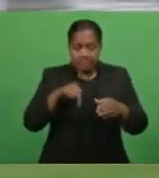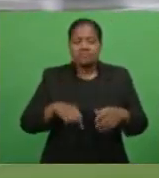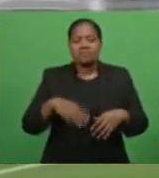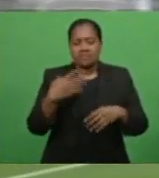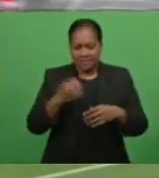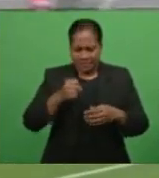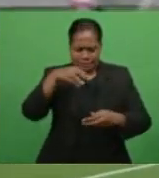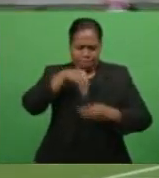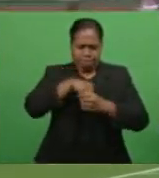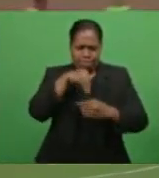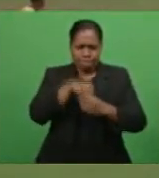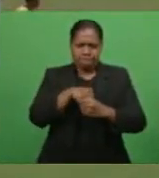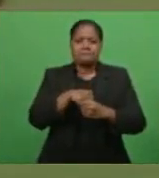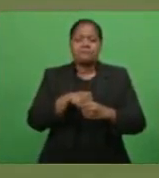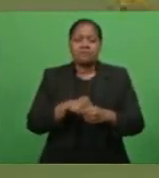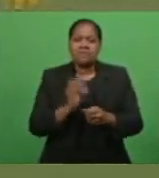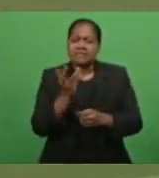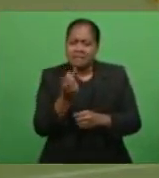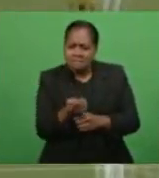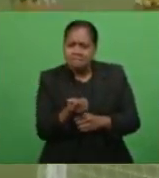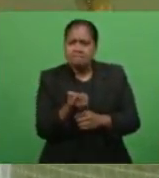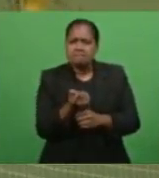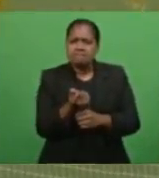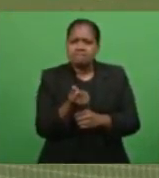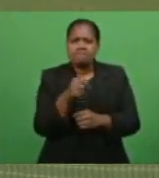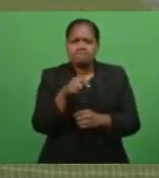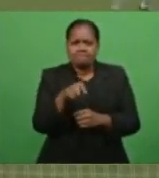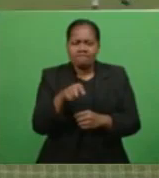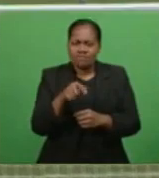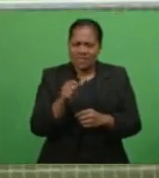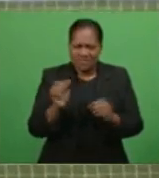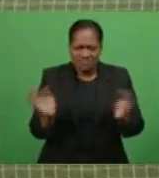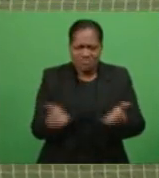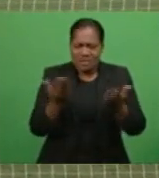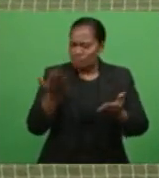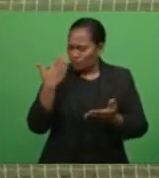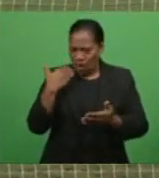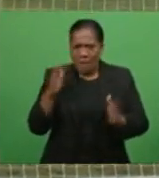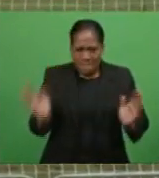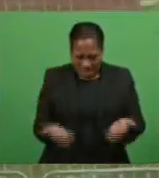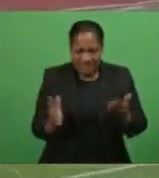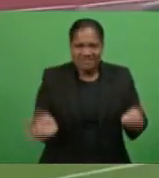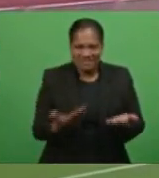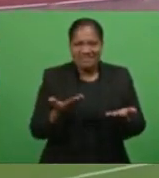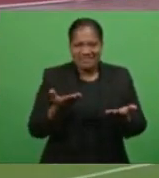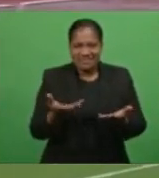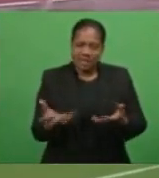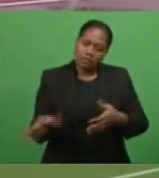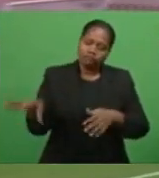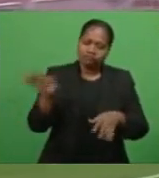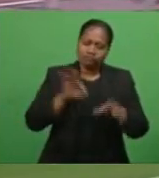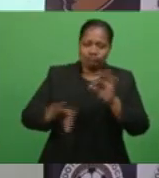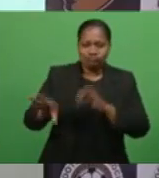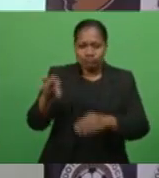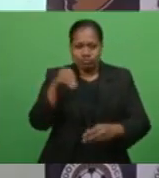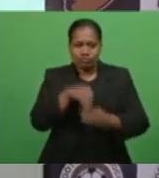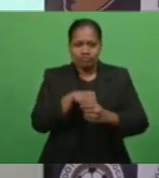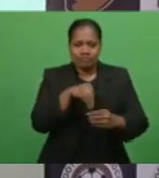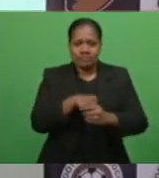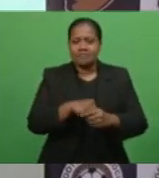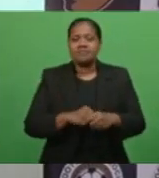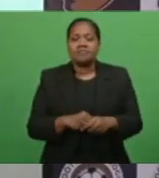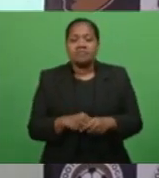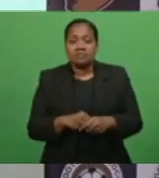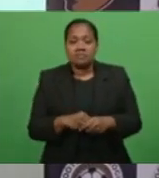players. Some of them are the usual players from before. It could, for example, be David Rodriguez, it could